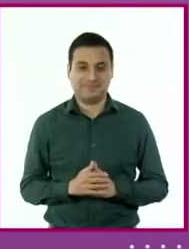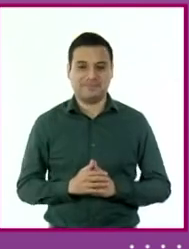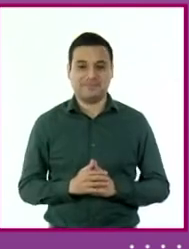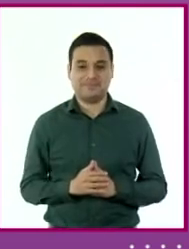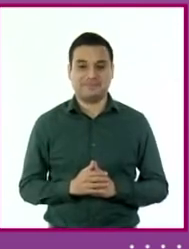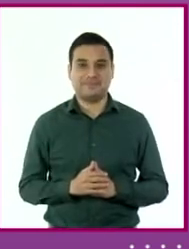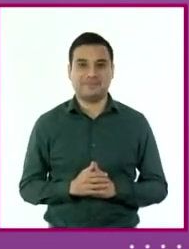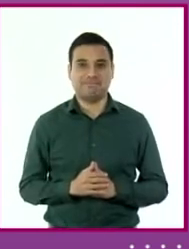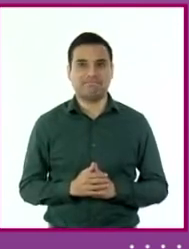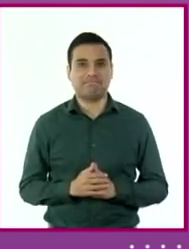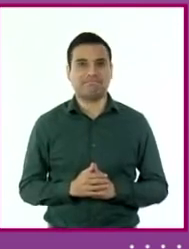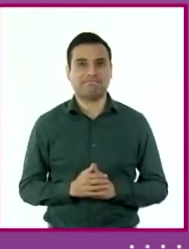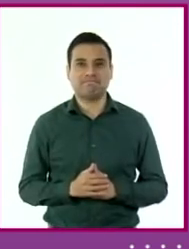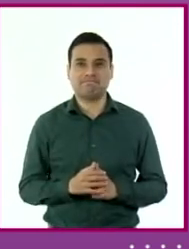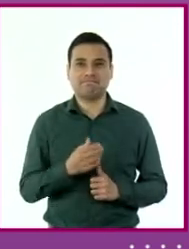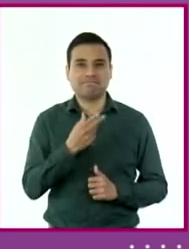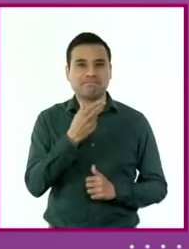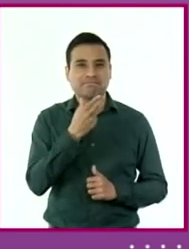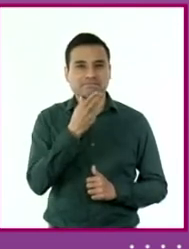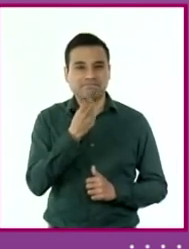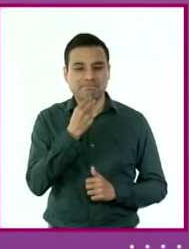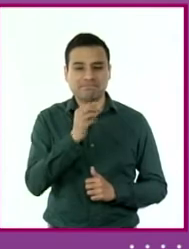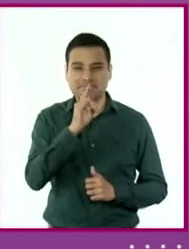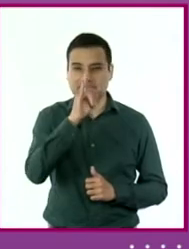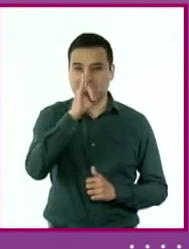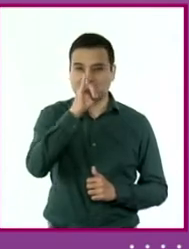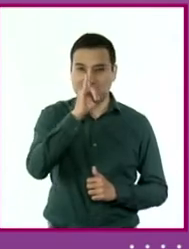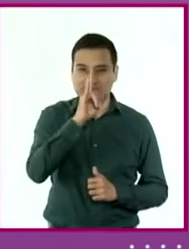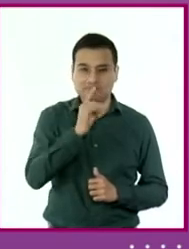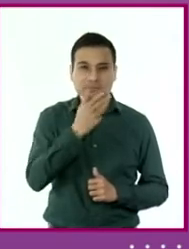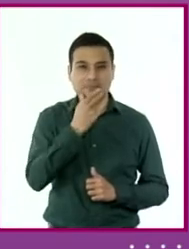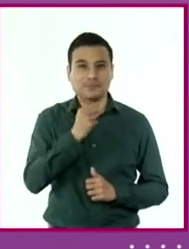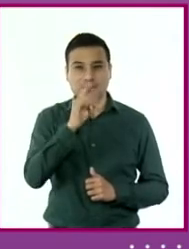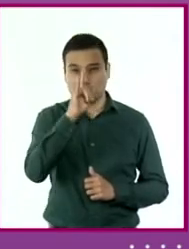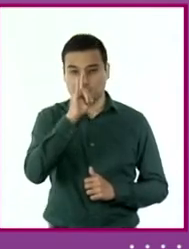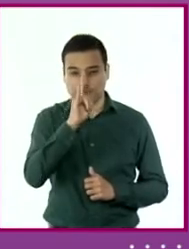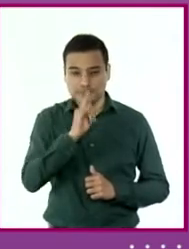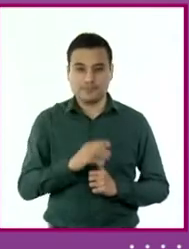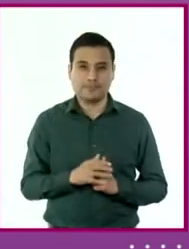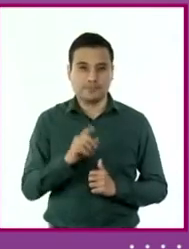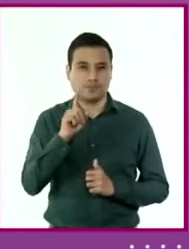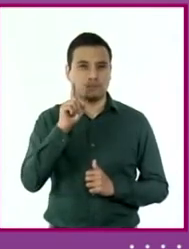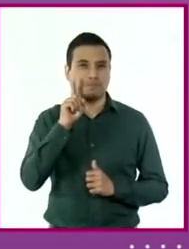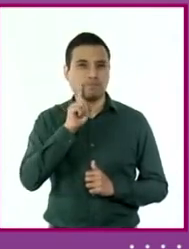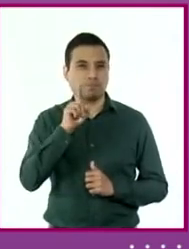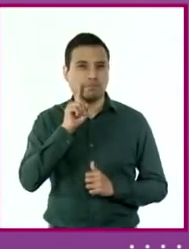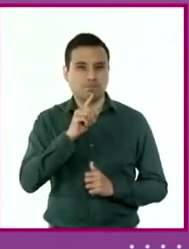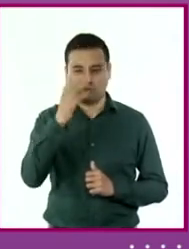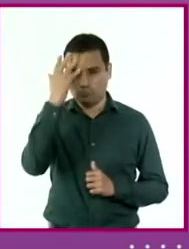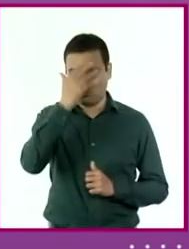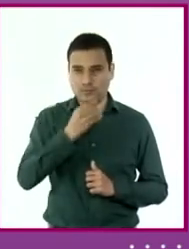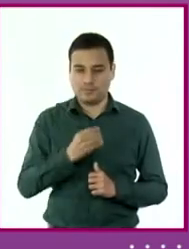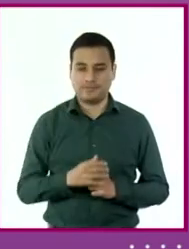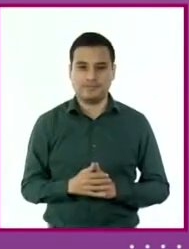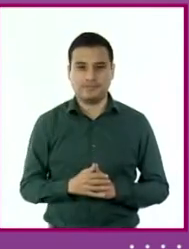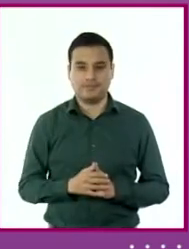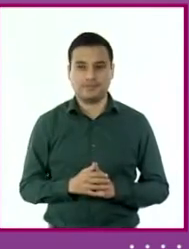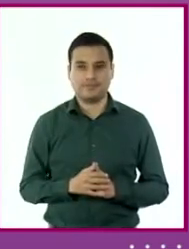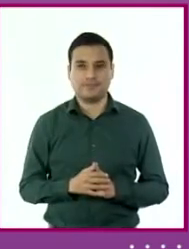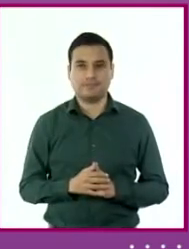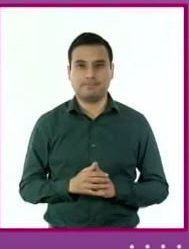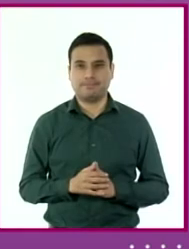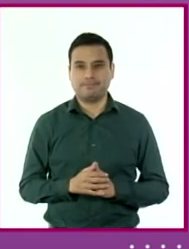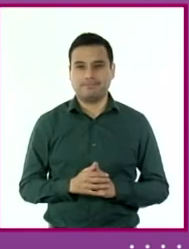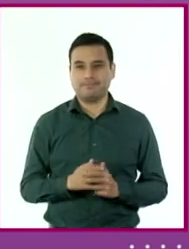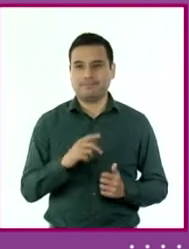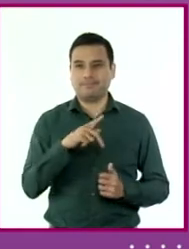¡He's so cute! ¡He's so cute! ¡She's really good! Kate